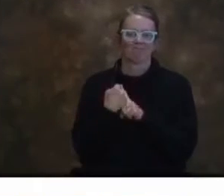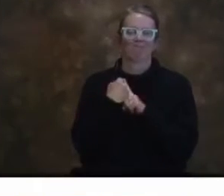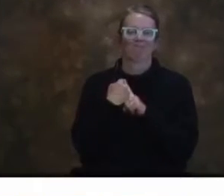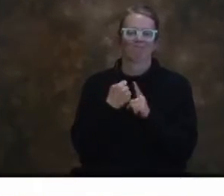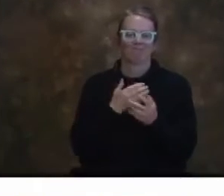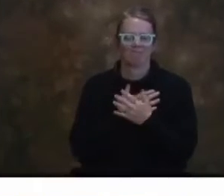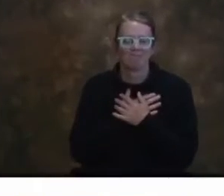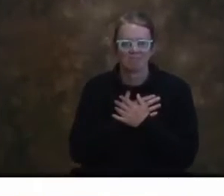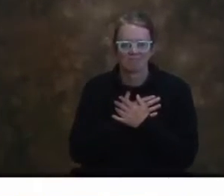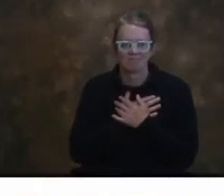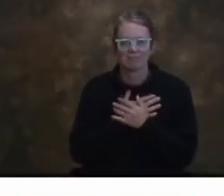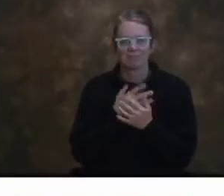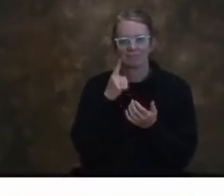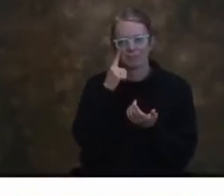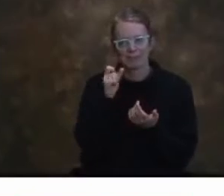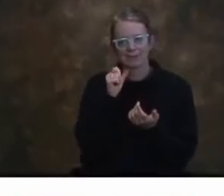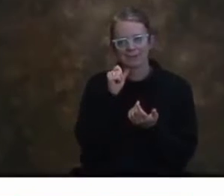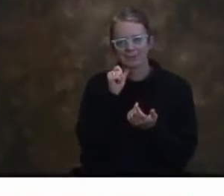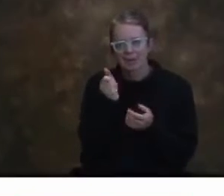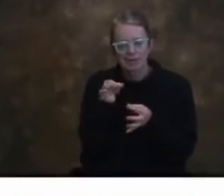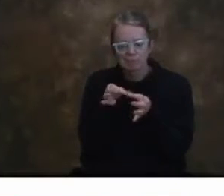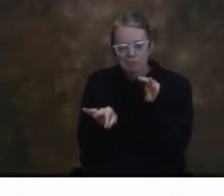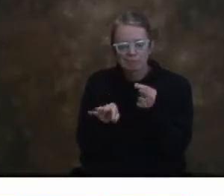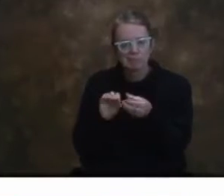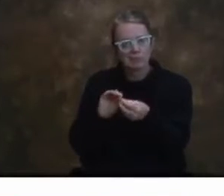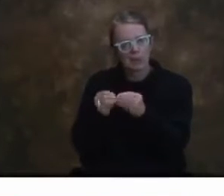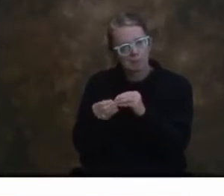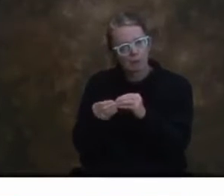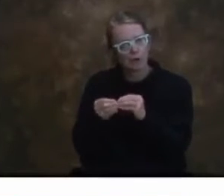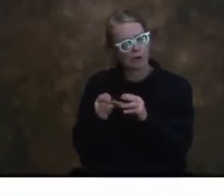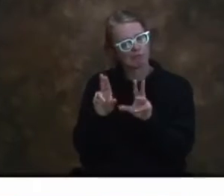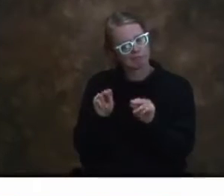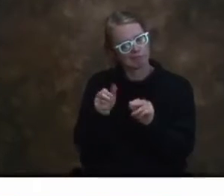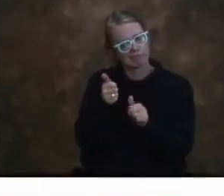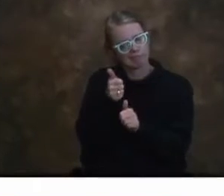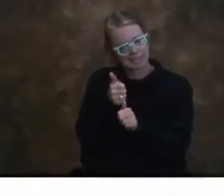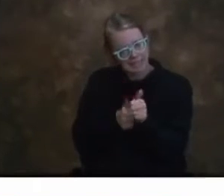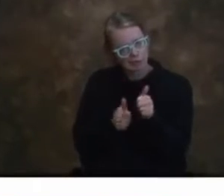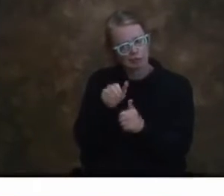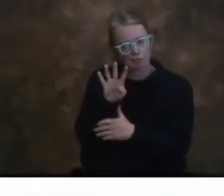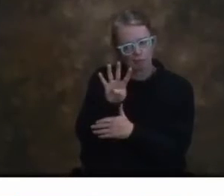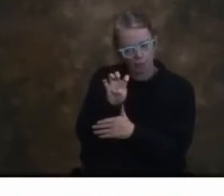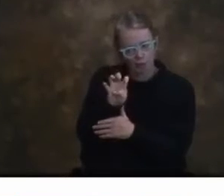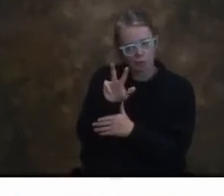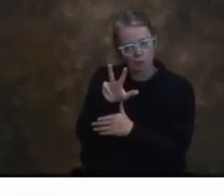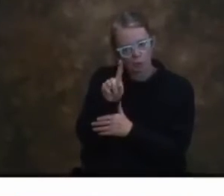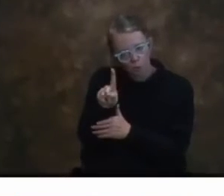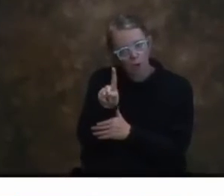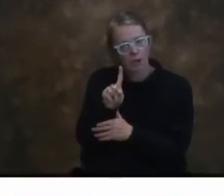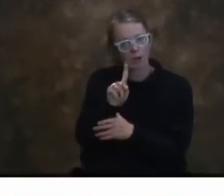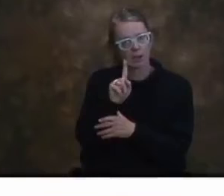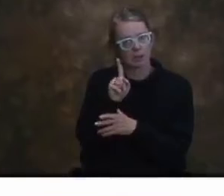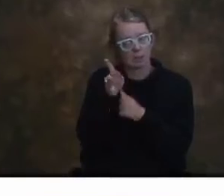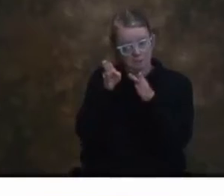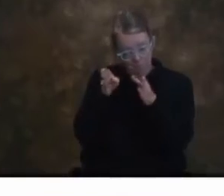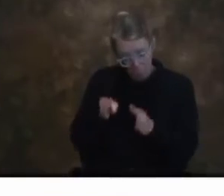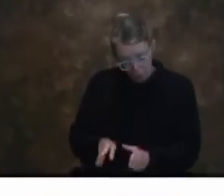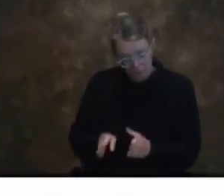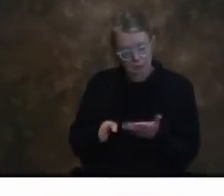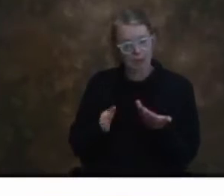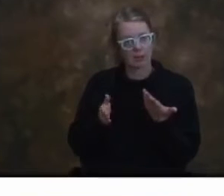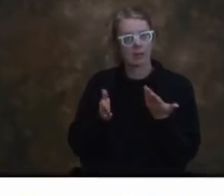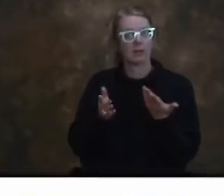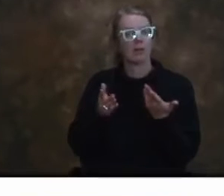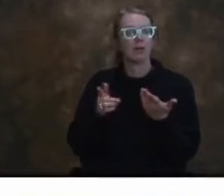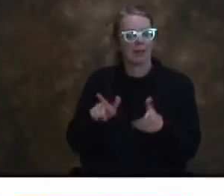so, because it's just not a number. It's each one of those is a person in our community,